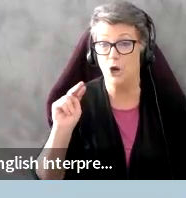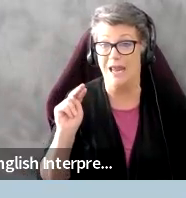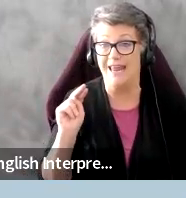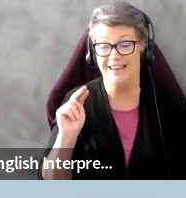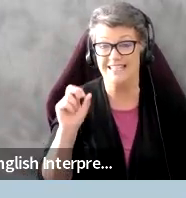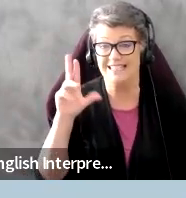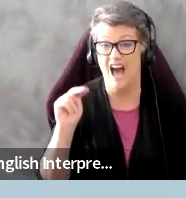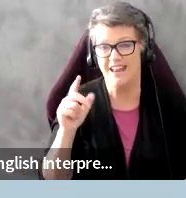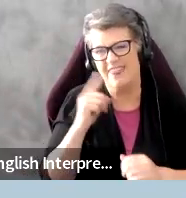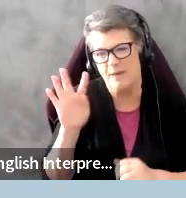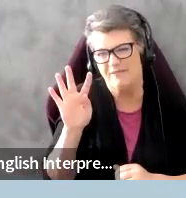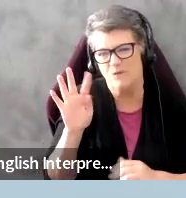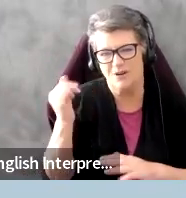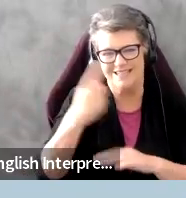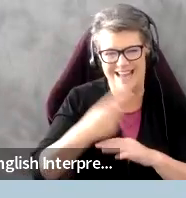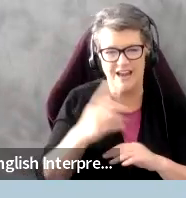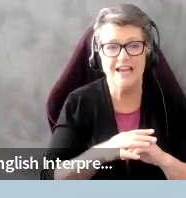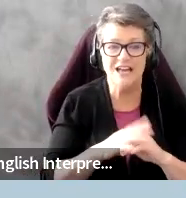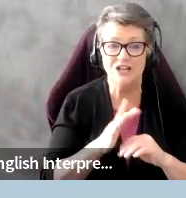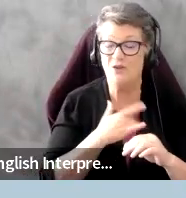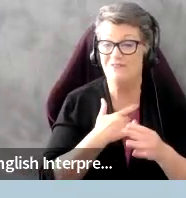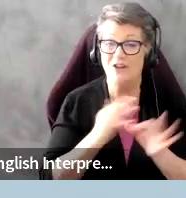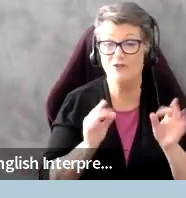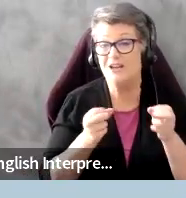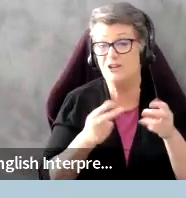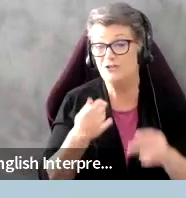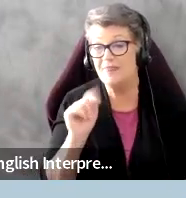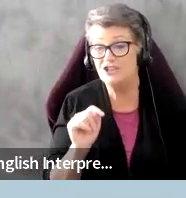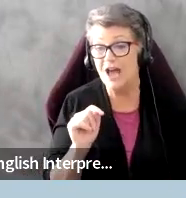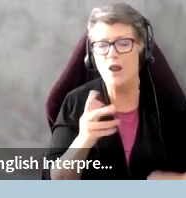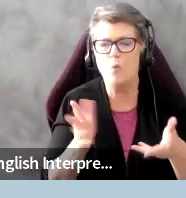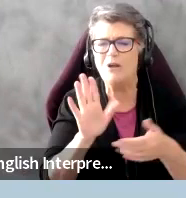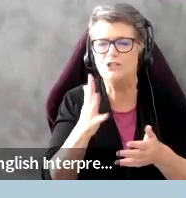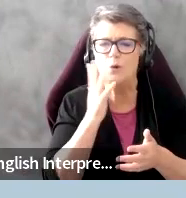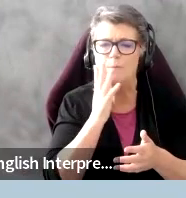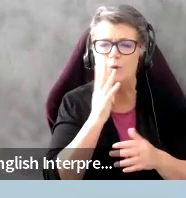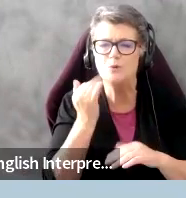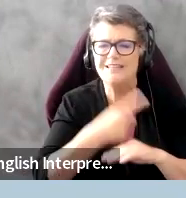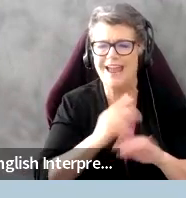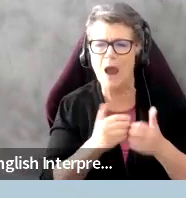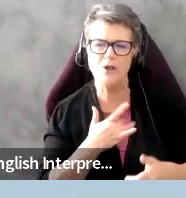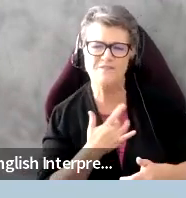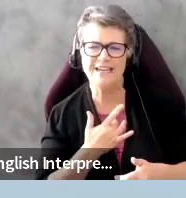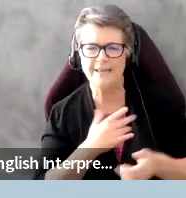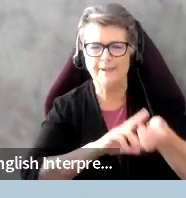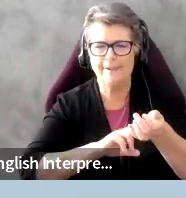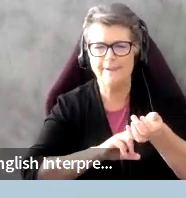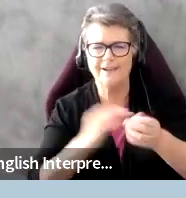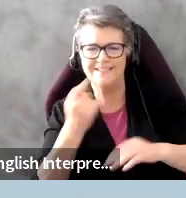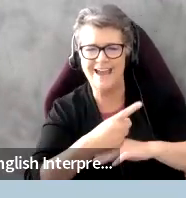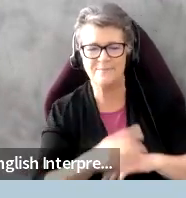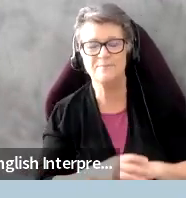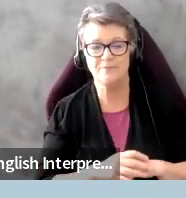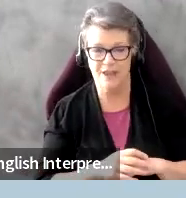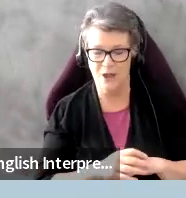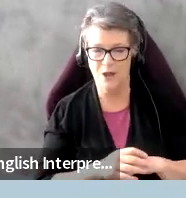today. So feel free to drop in the chat. What is your mood today? How are you feeling today? We